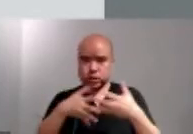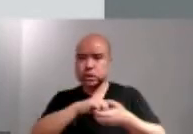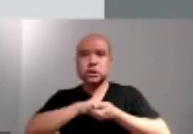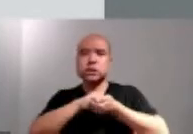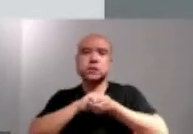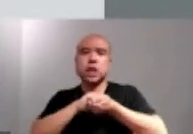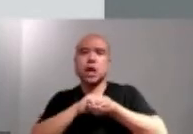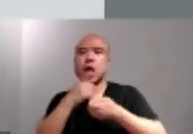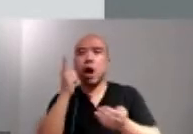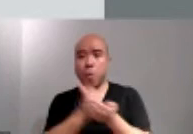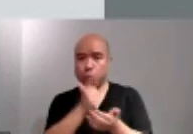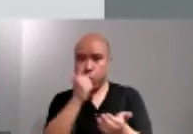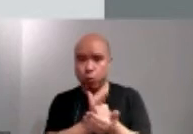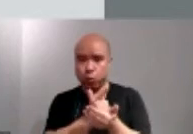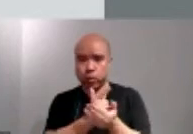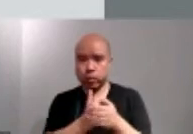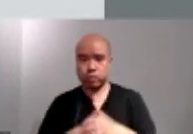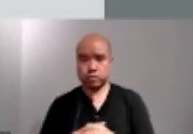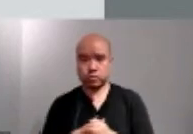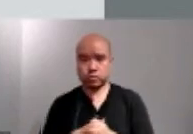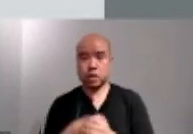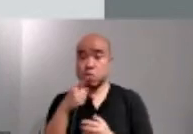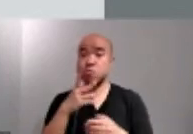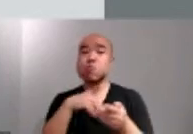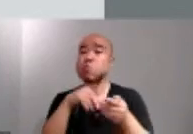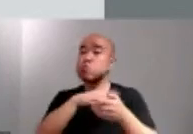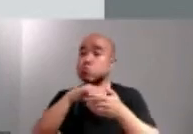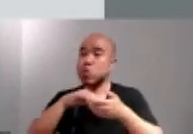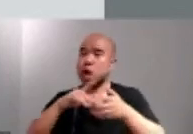keep trying to persuade and share your vision.